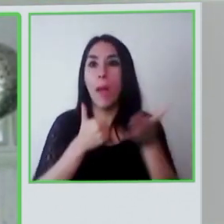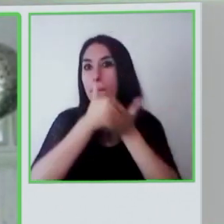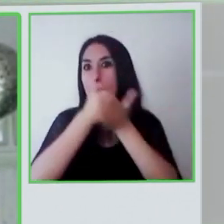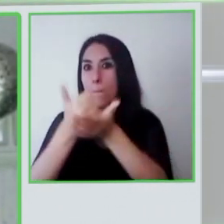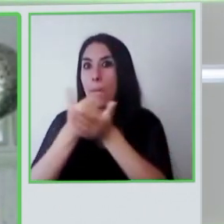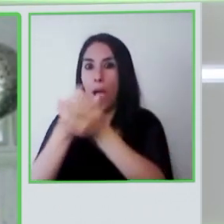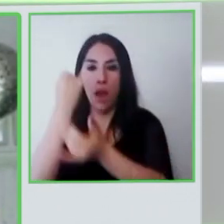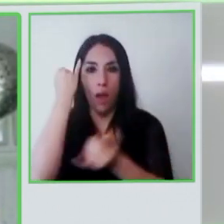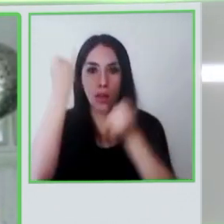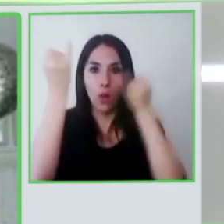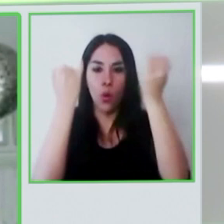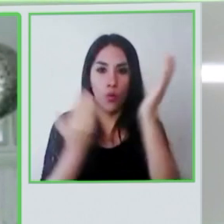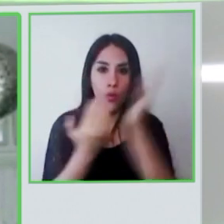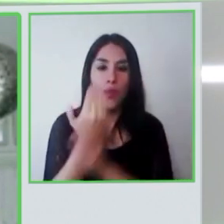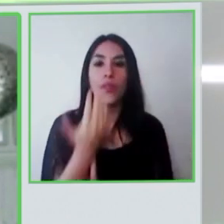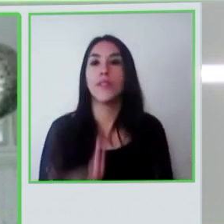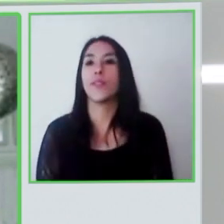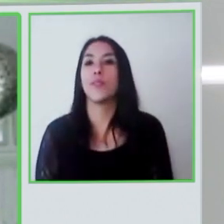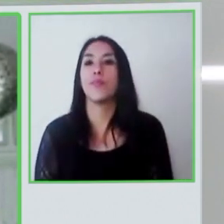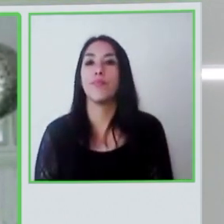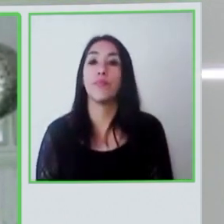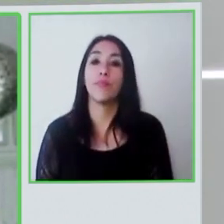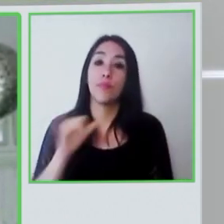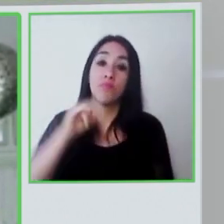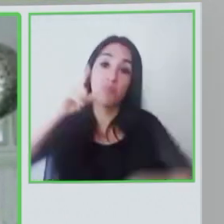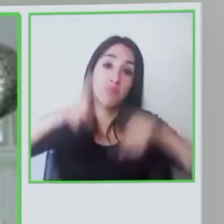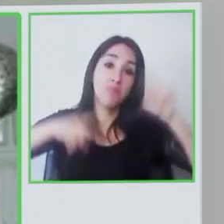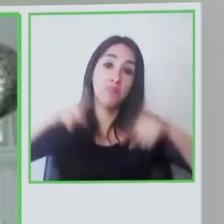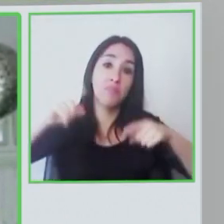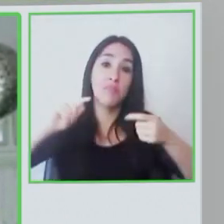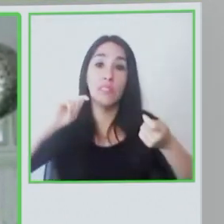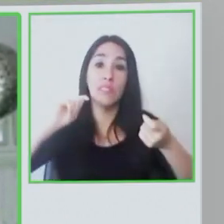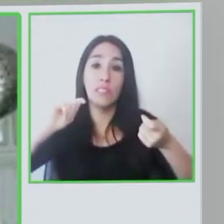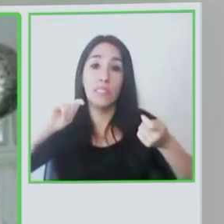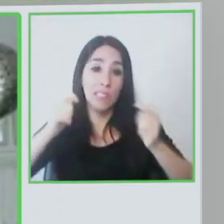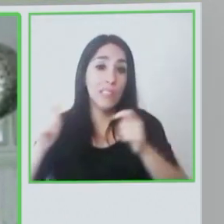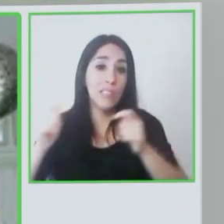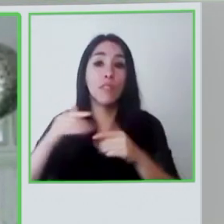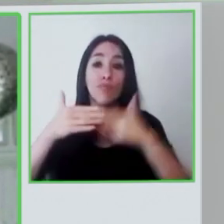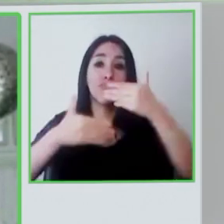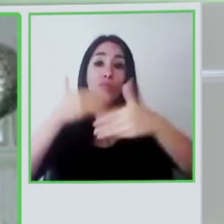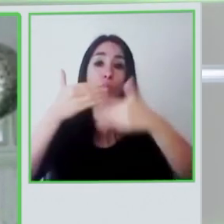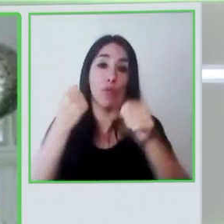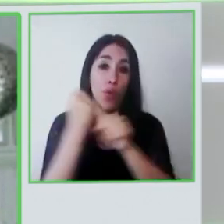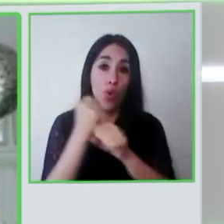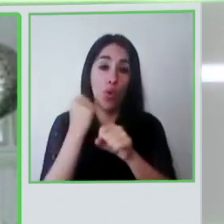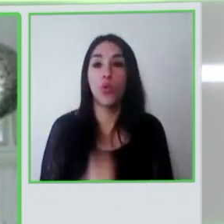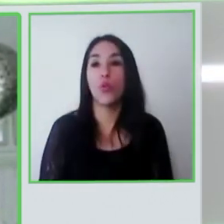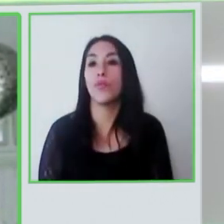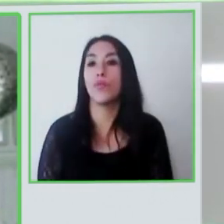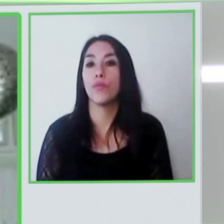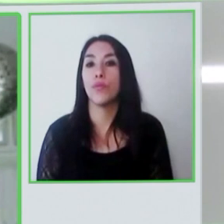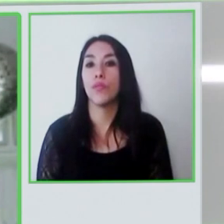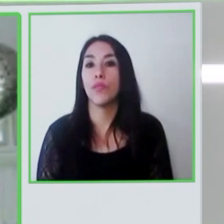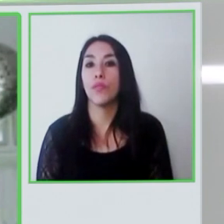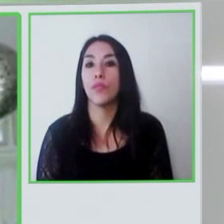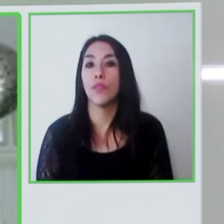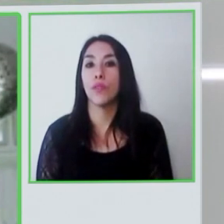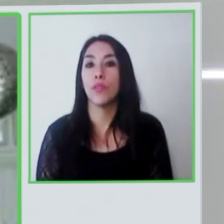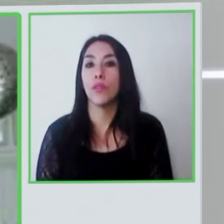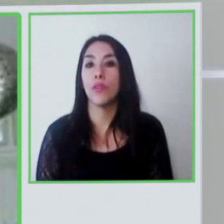And they are looking for the cues and to make these adjustments to the work process. And